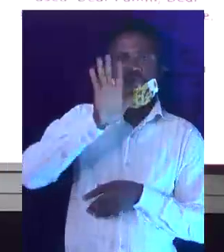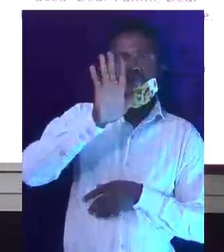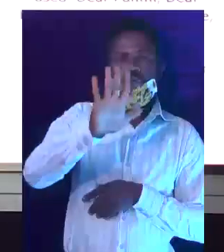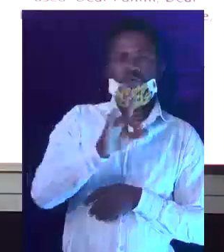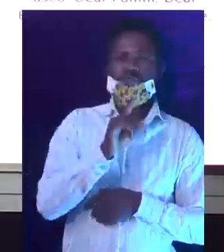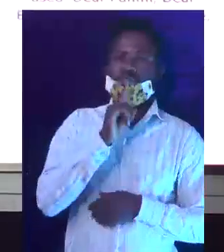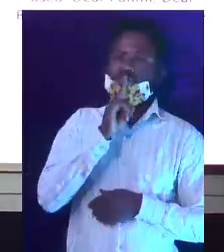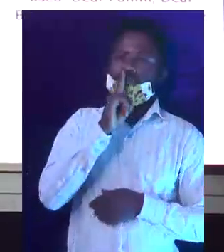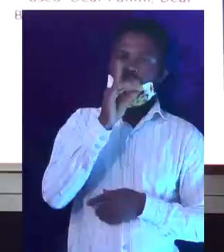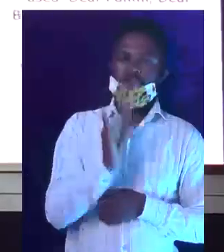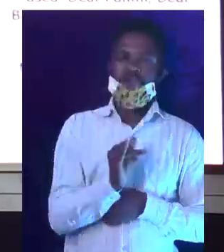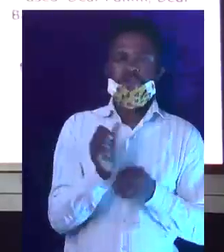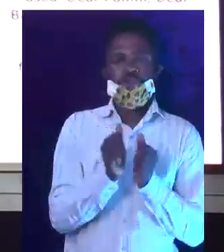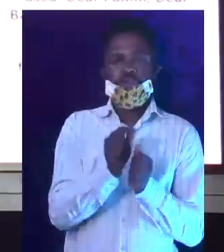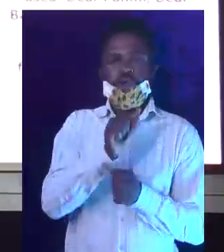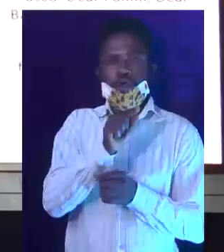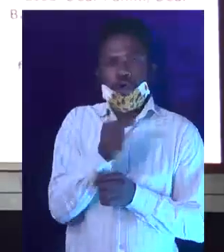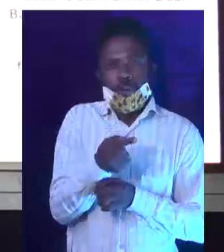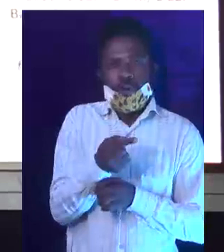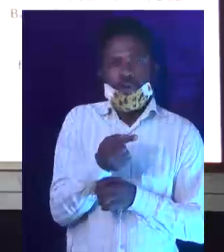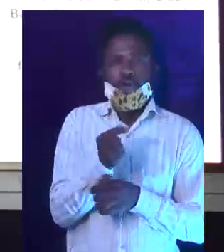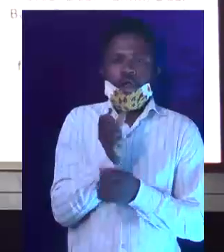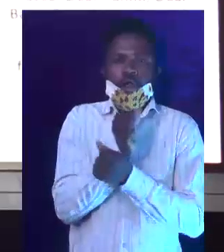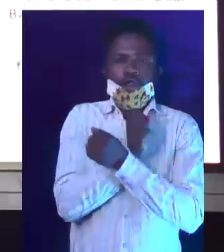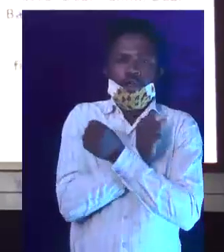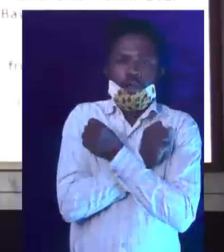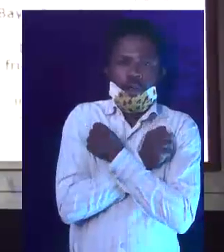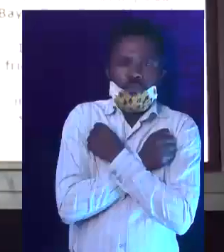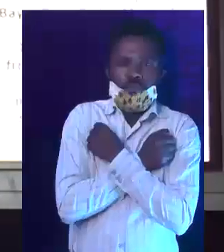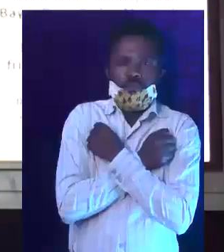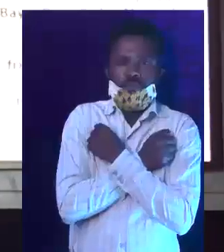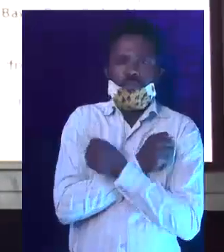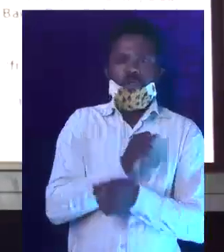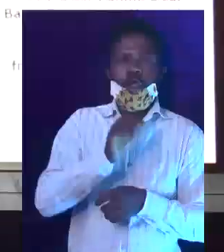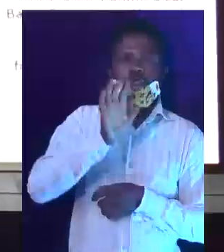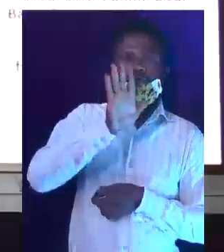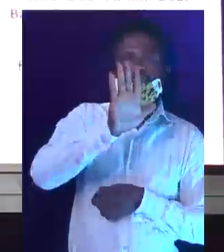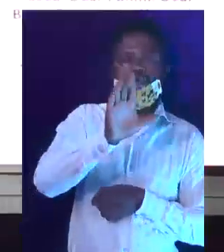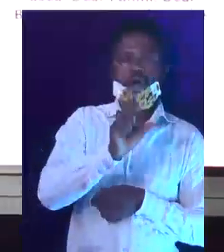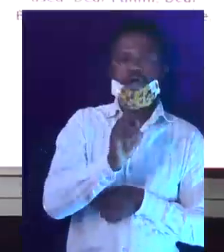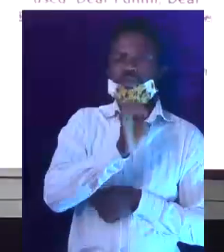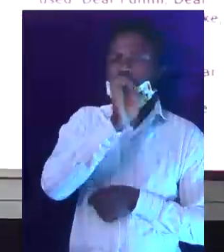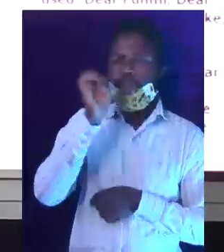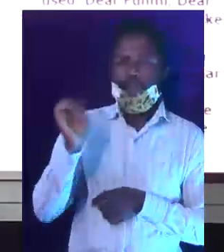sincerely, with a comma. Love. Yours ever.